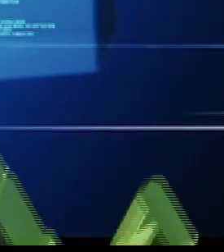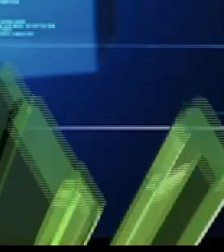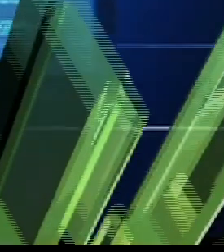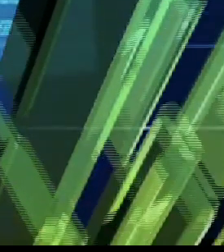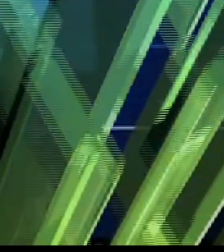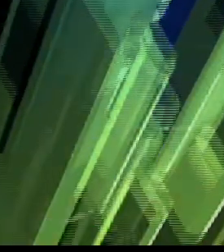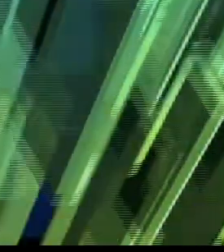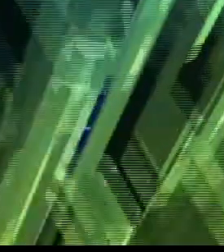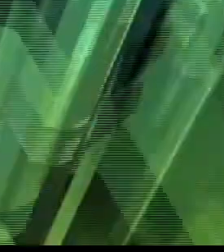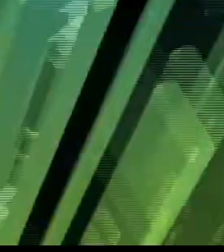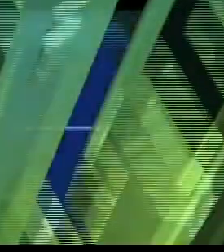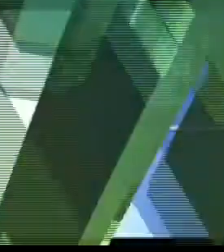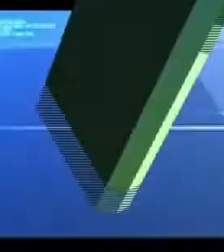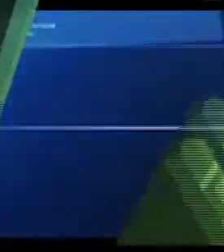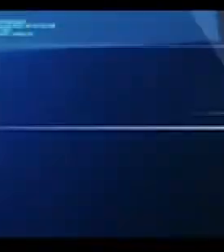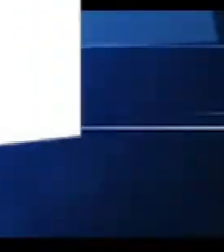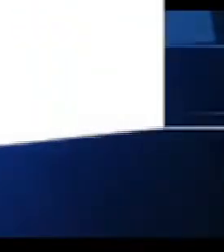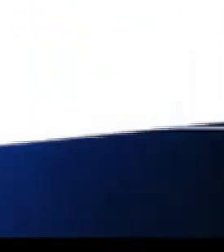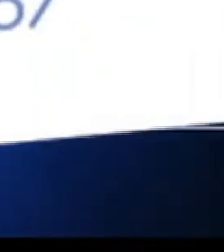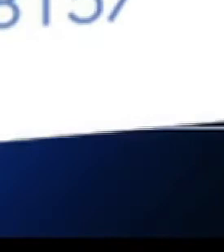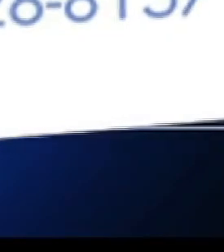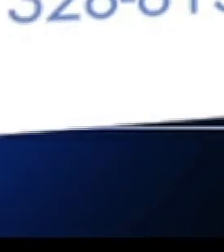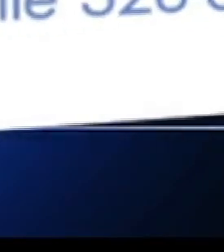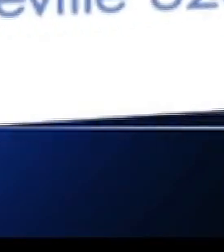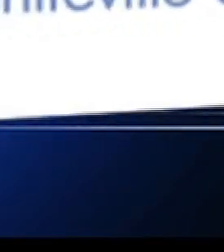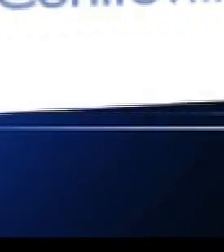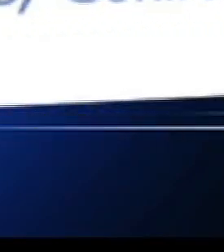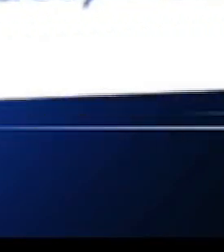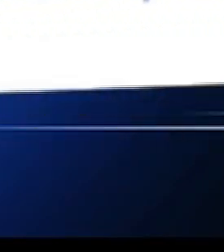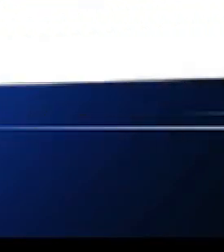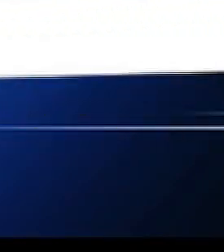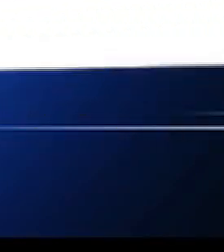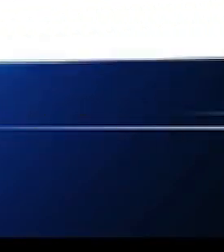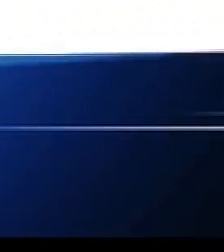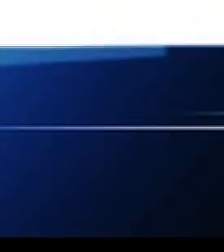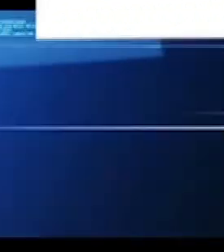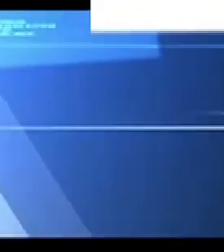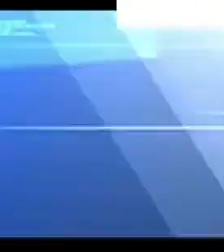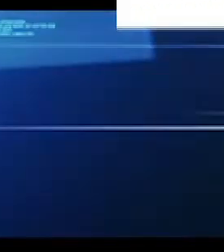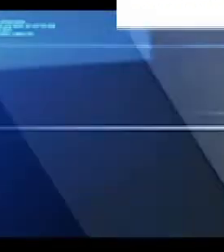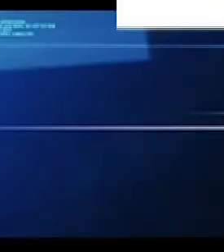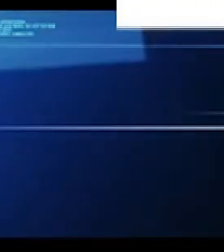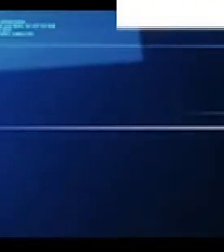ZNS Total Sports, brought to you by Fourth Terrace Diagnostic Center.